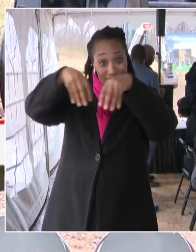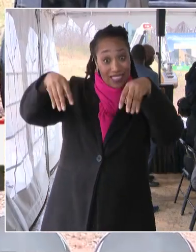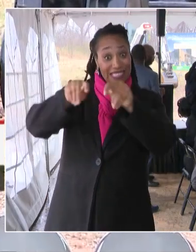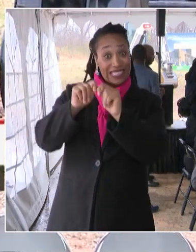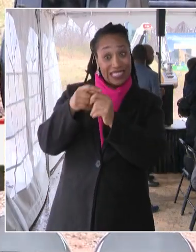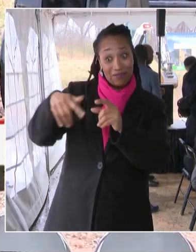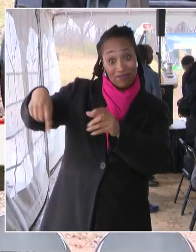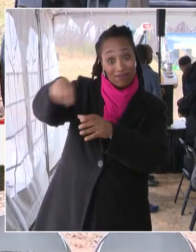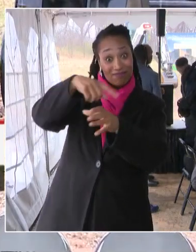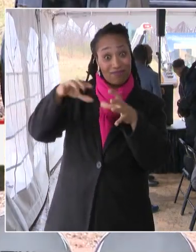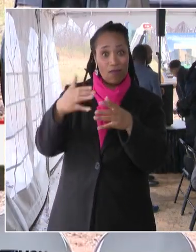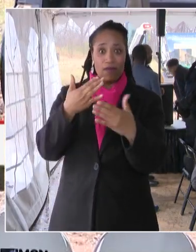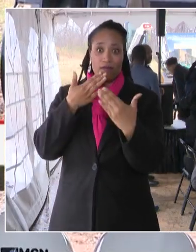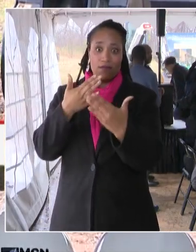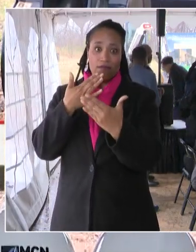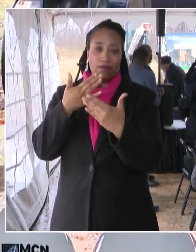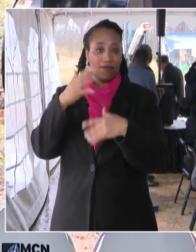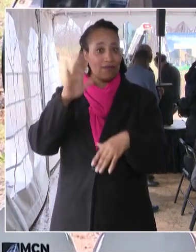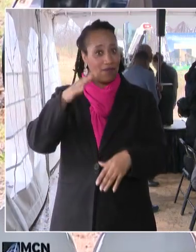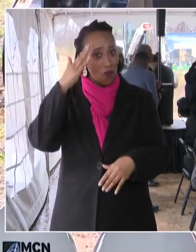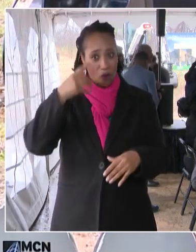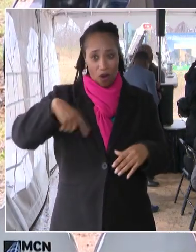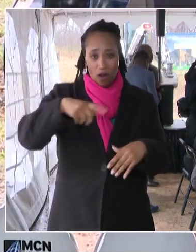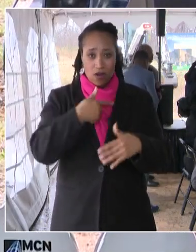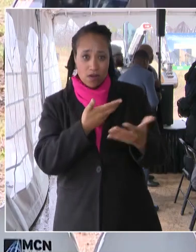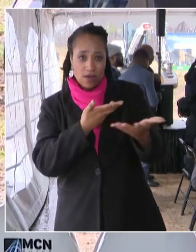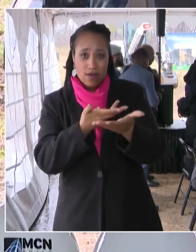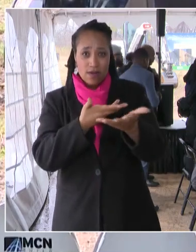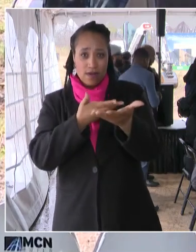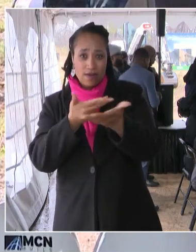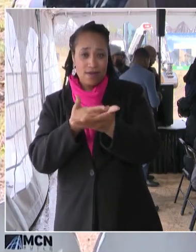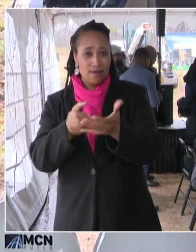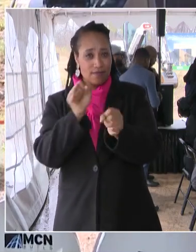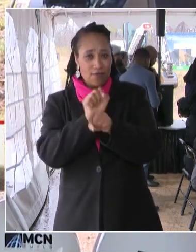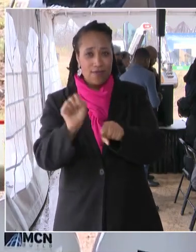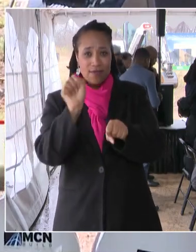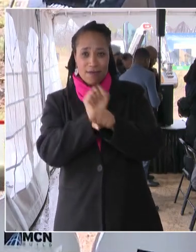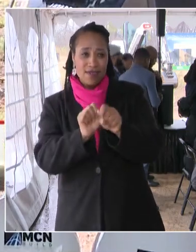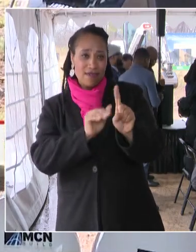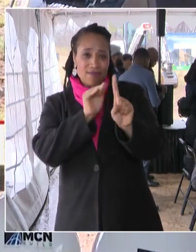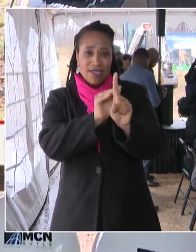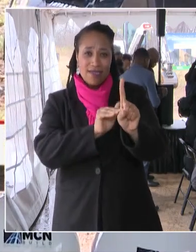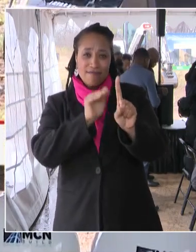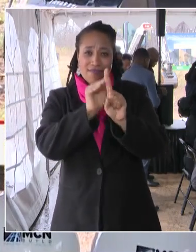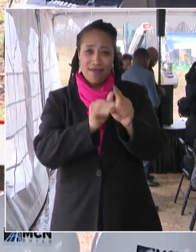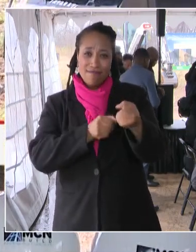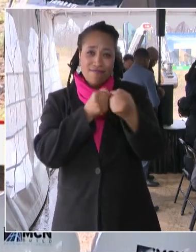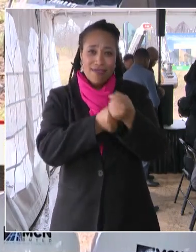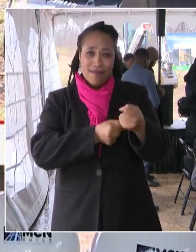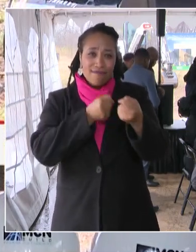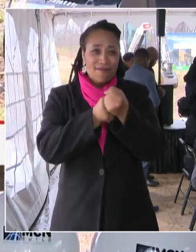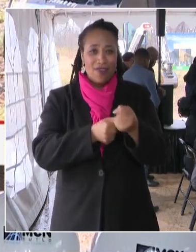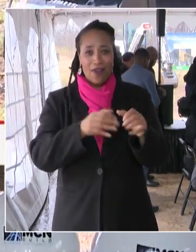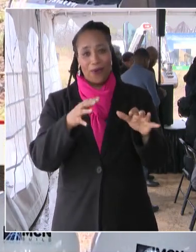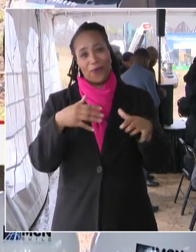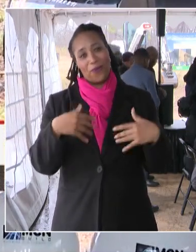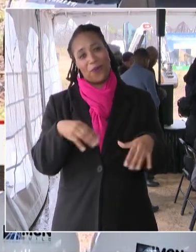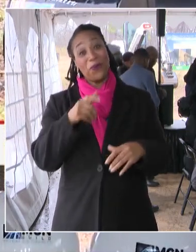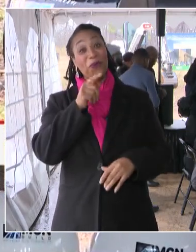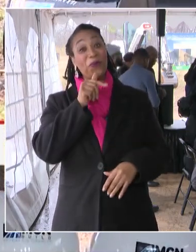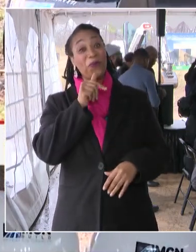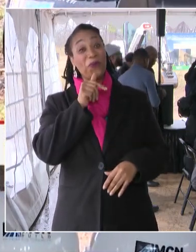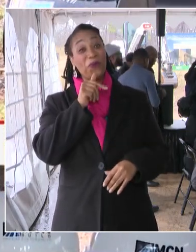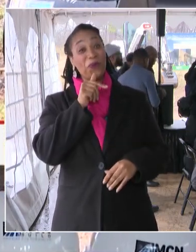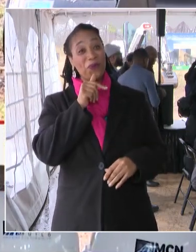who heard from us repeatedly, and I mean repeatedly. Tommy Jones, Chris Dyer, and Brent Sisko,